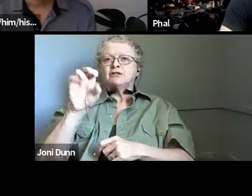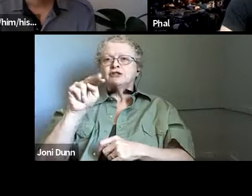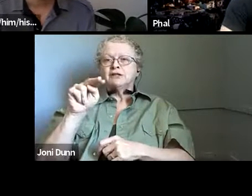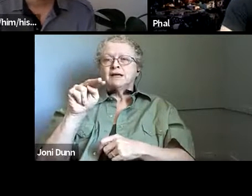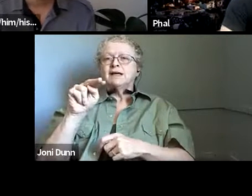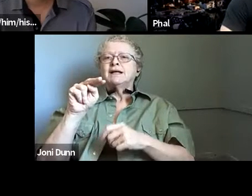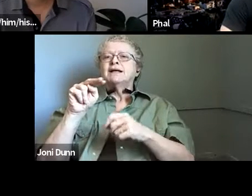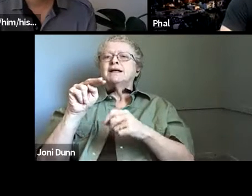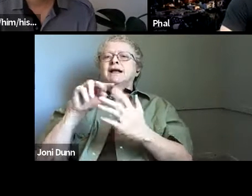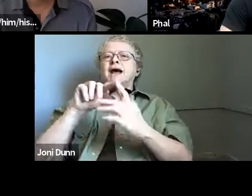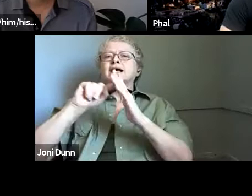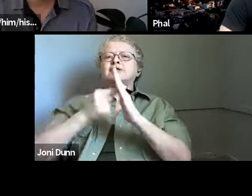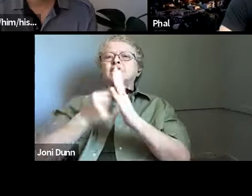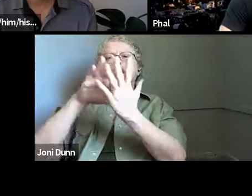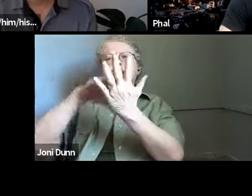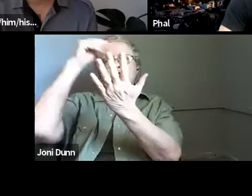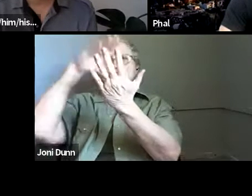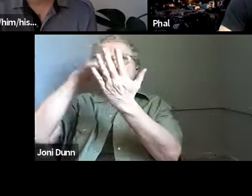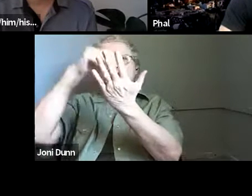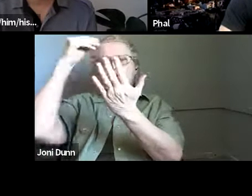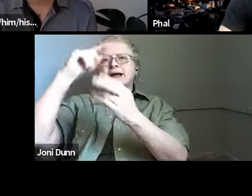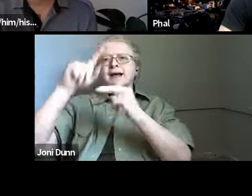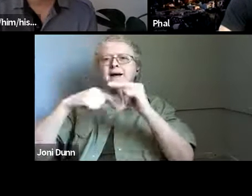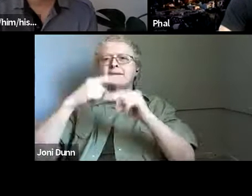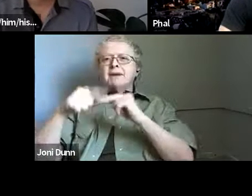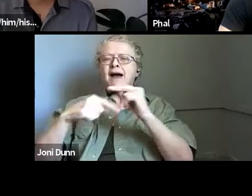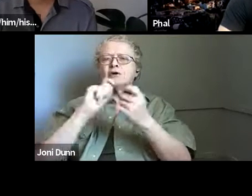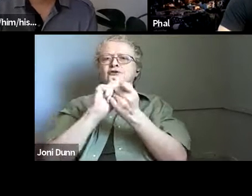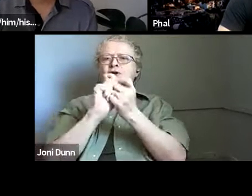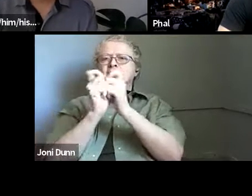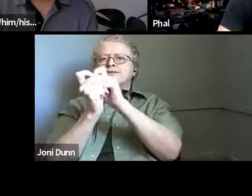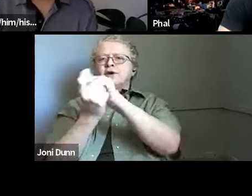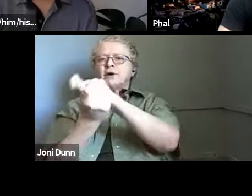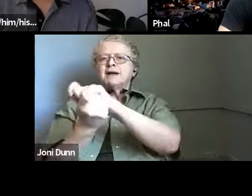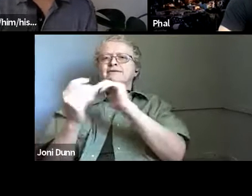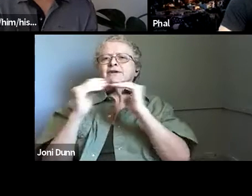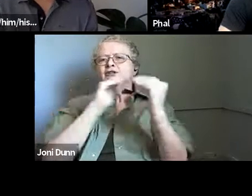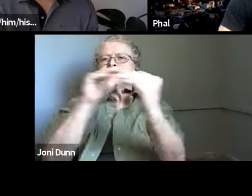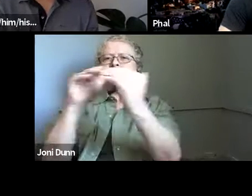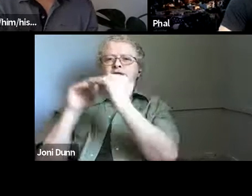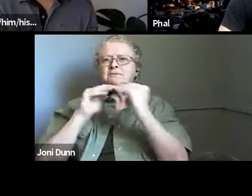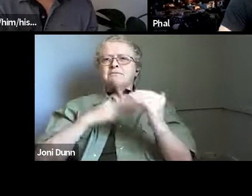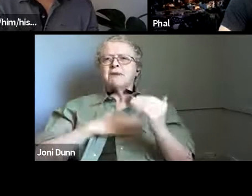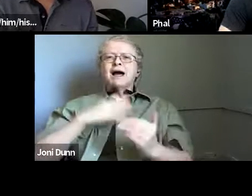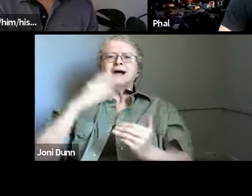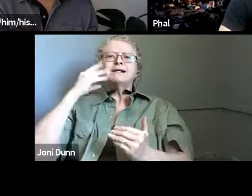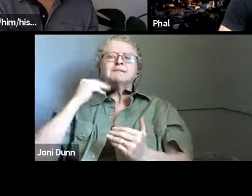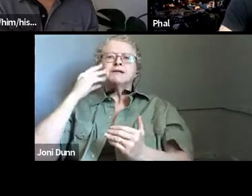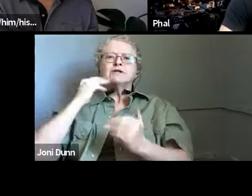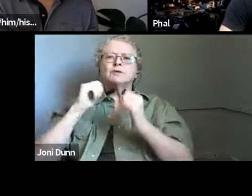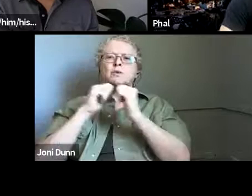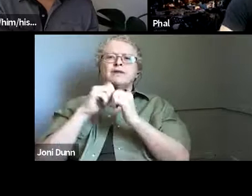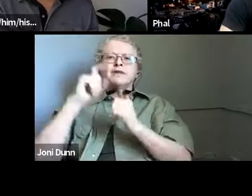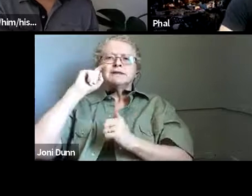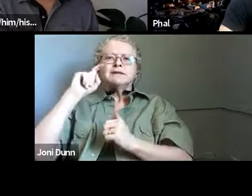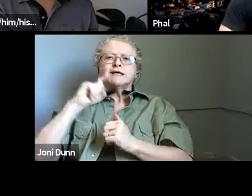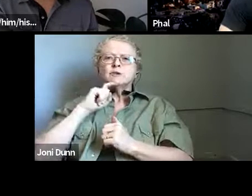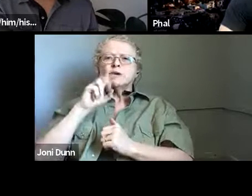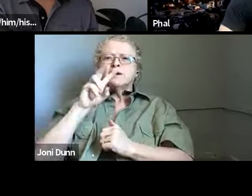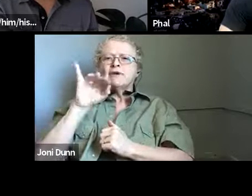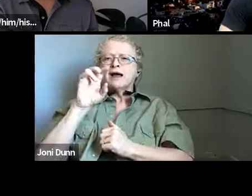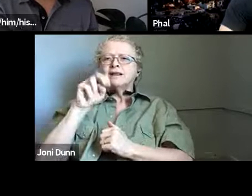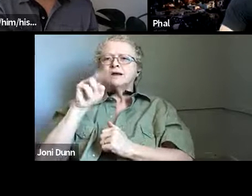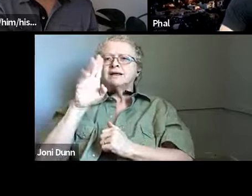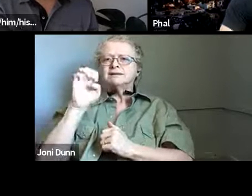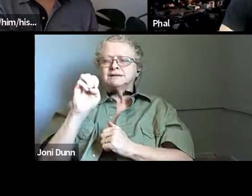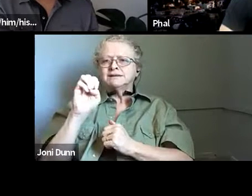community accountability and transformative justice in my early 20s after an experience with sexual violence, right? And I share this because I think a lot